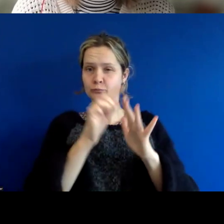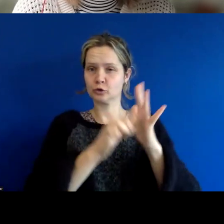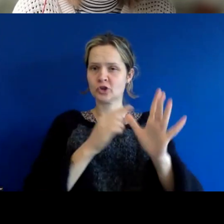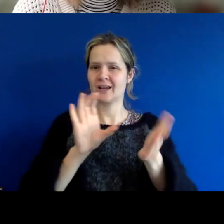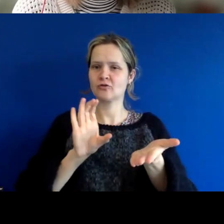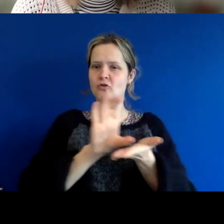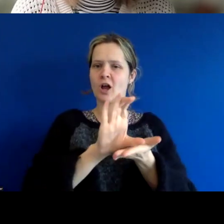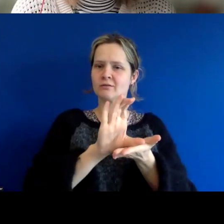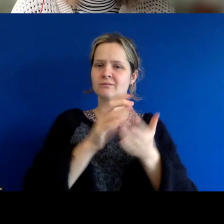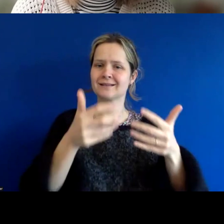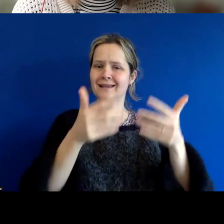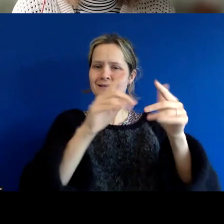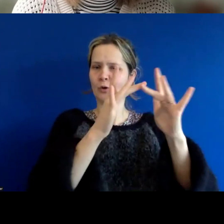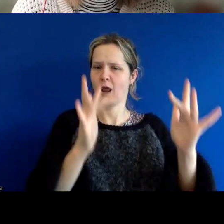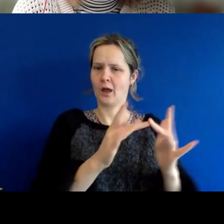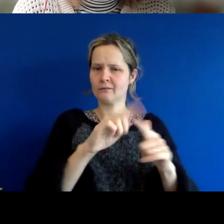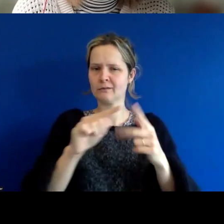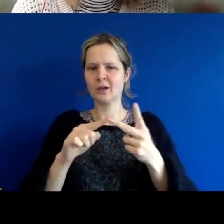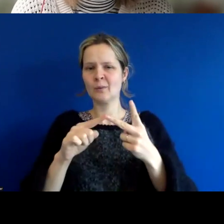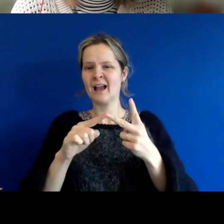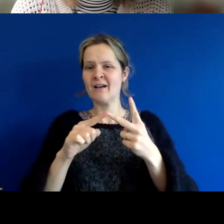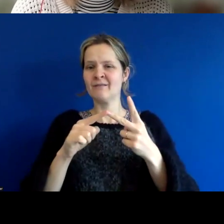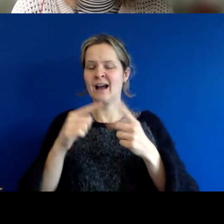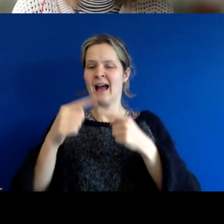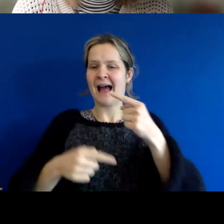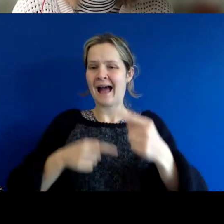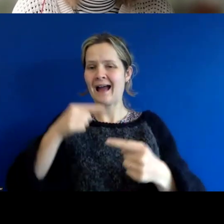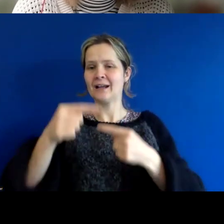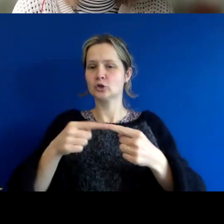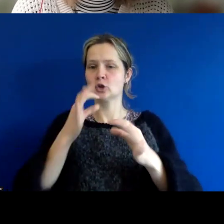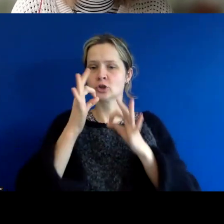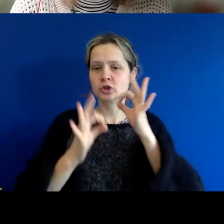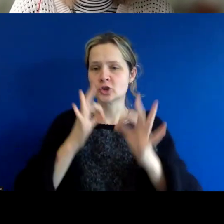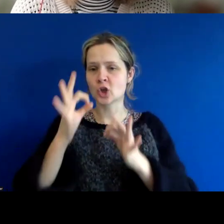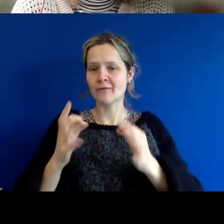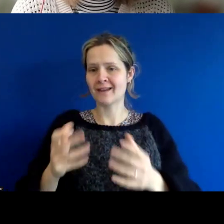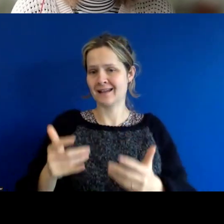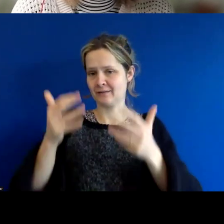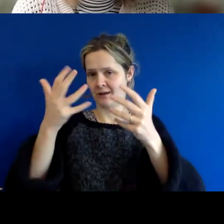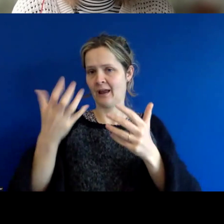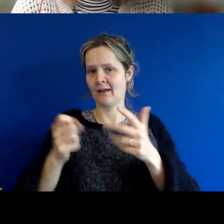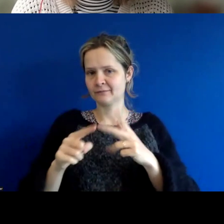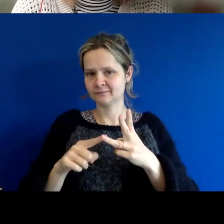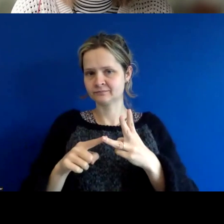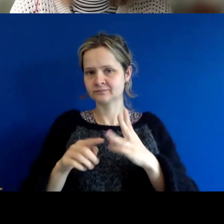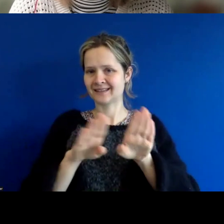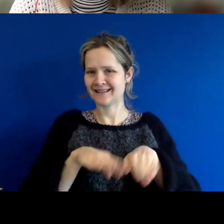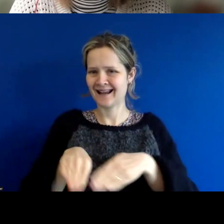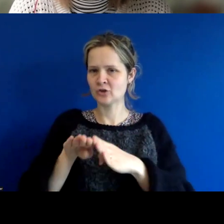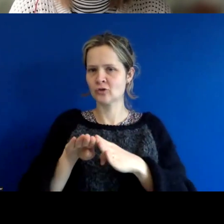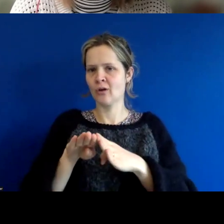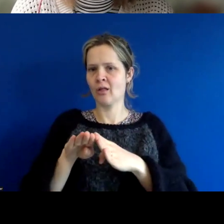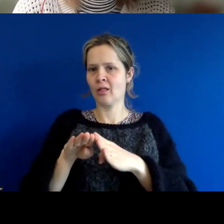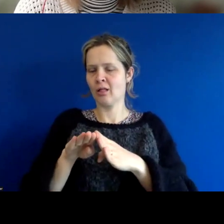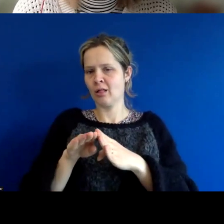expenditure data. We have a range of annual survey data from our national portfolio organisations, and we have a national investment dashboard, which is